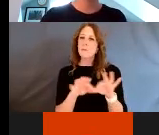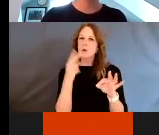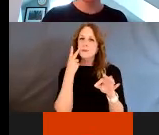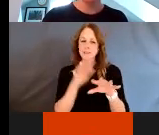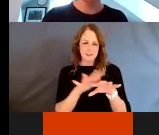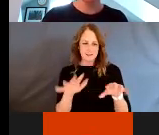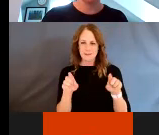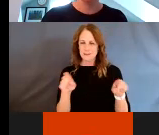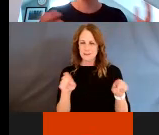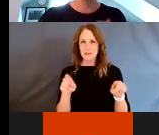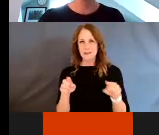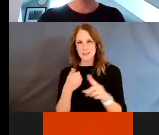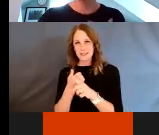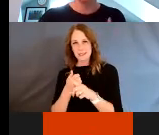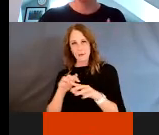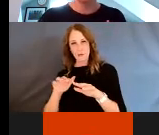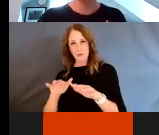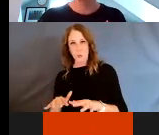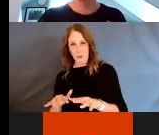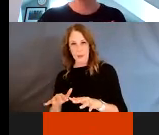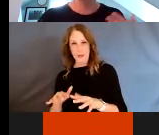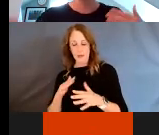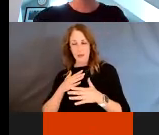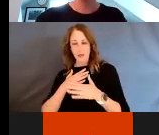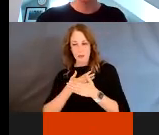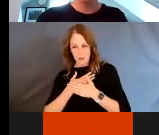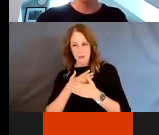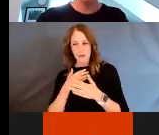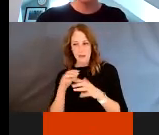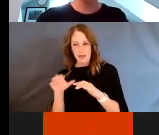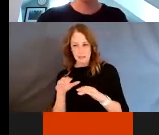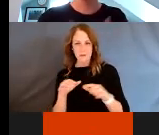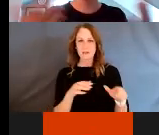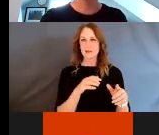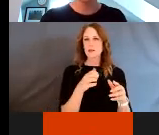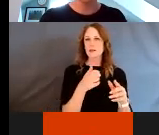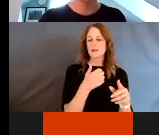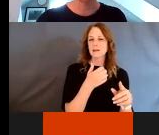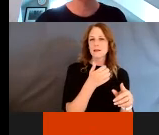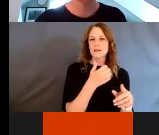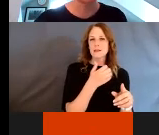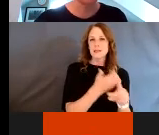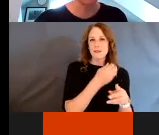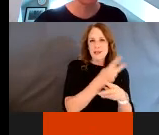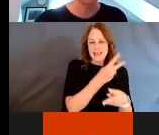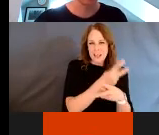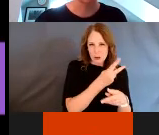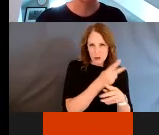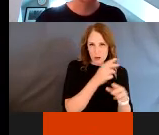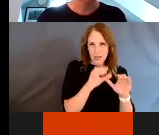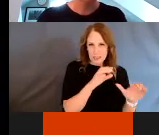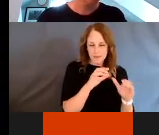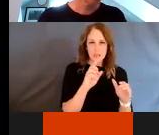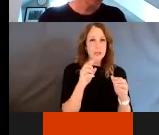is a self-soothing activity and what is a self-care activity, where the overlaps are and where the imbalances can